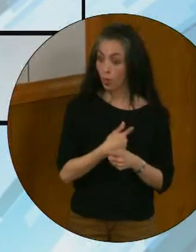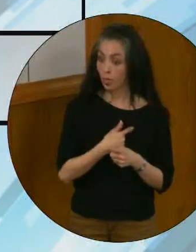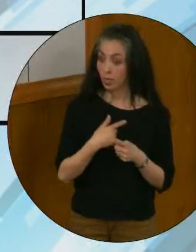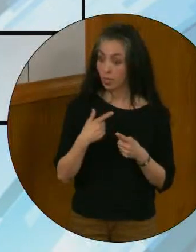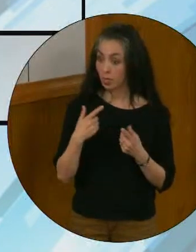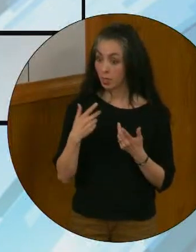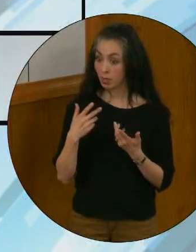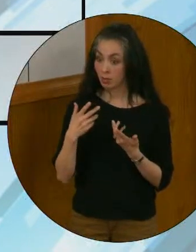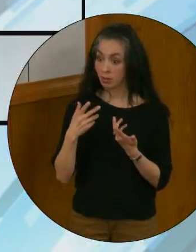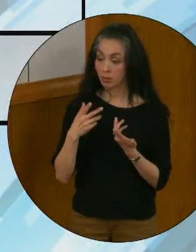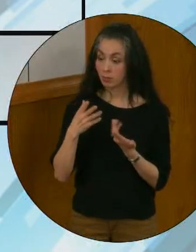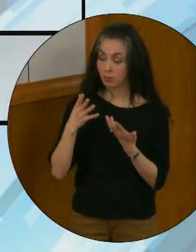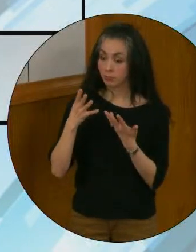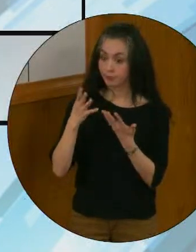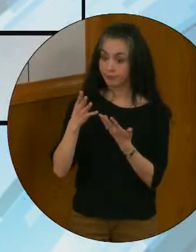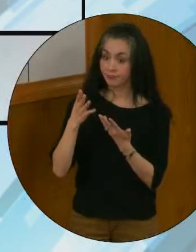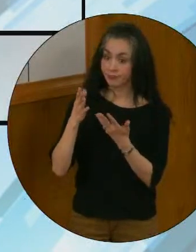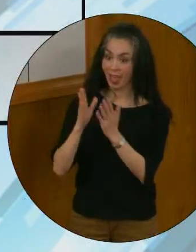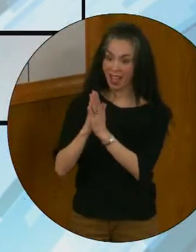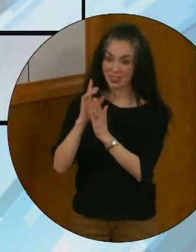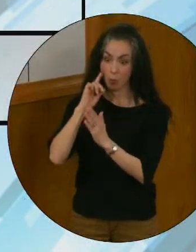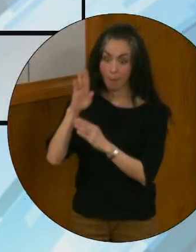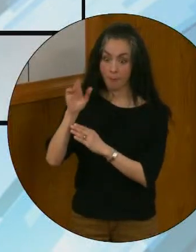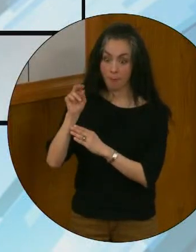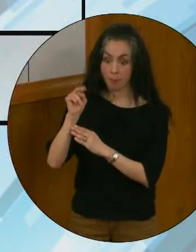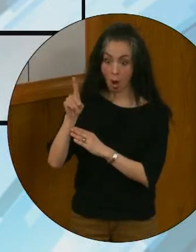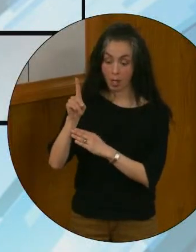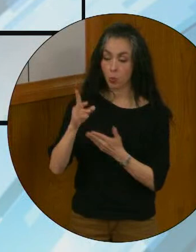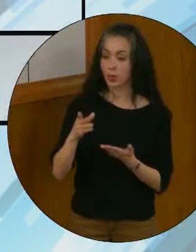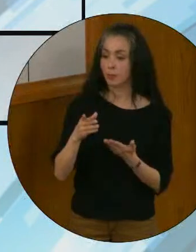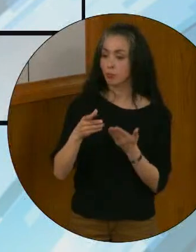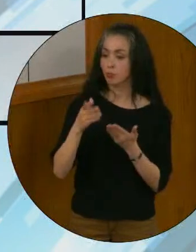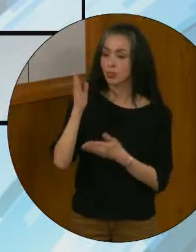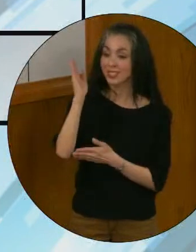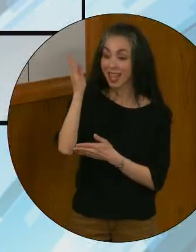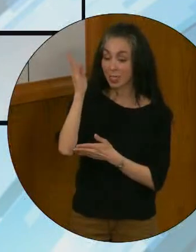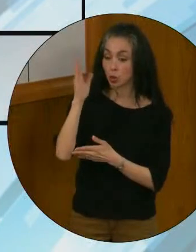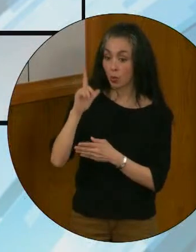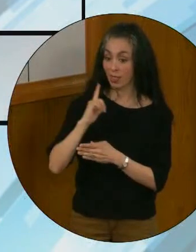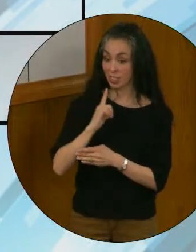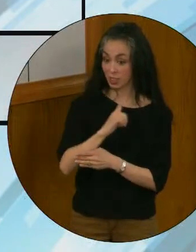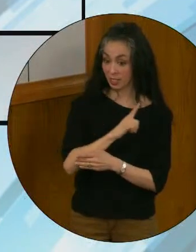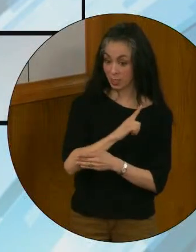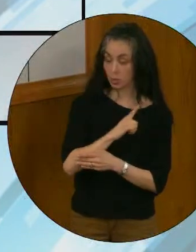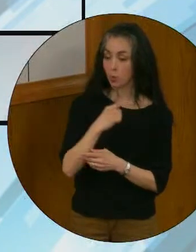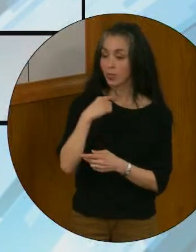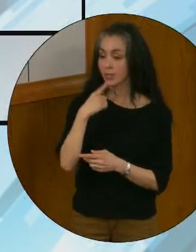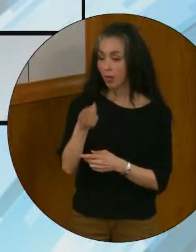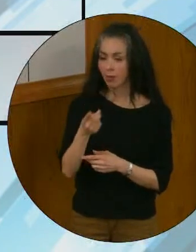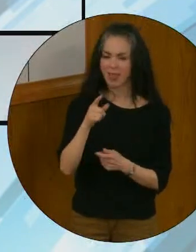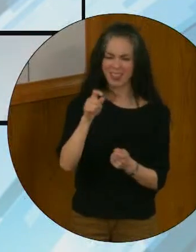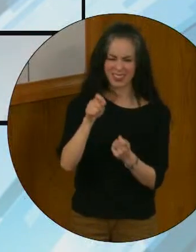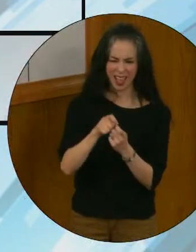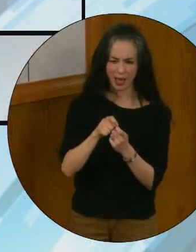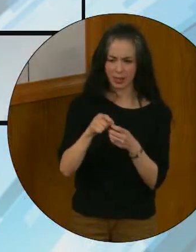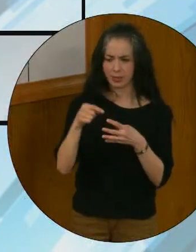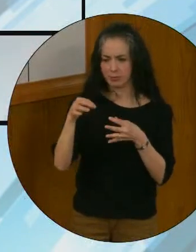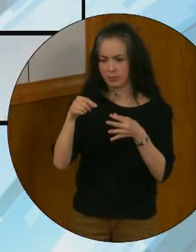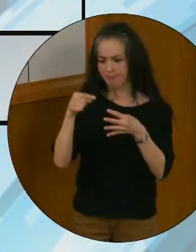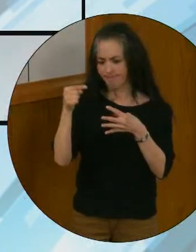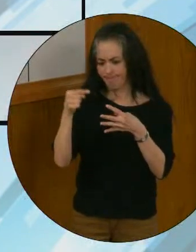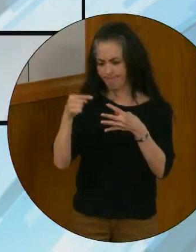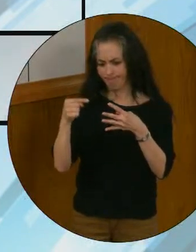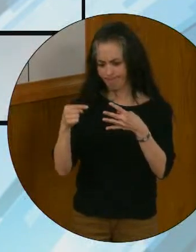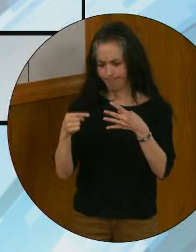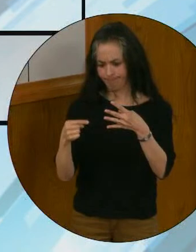for a bond, we do a presentation to the legislature and tell them exactly how we're going to utilize